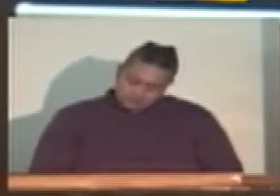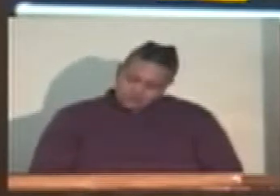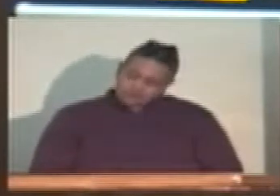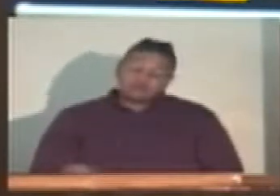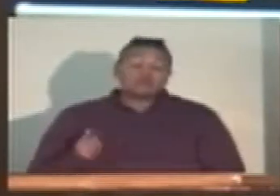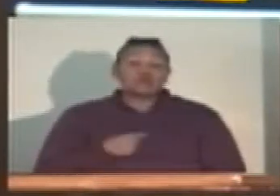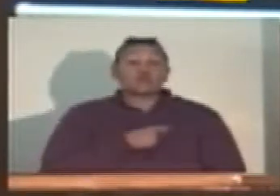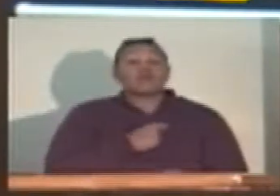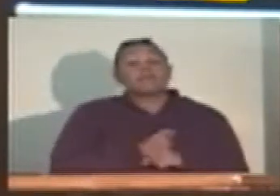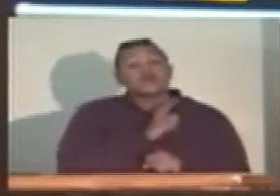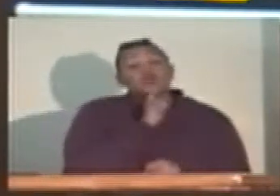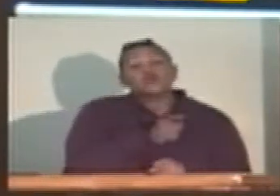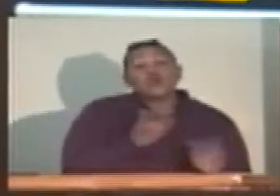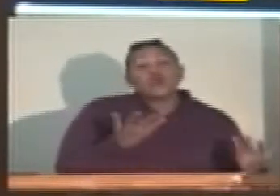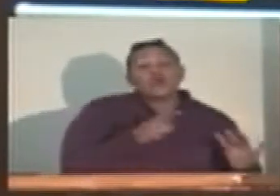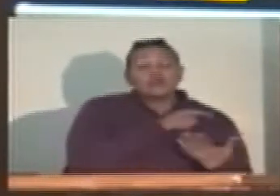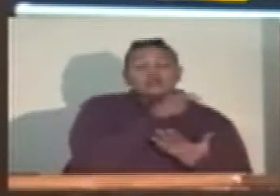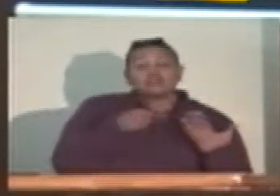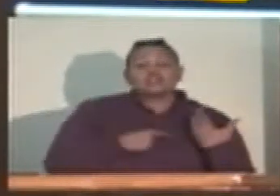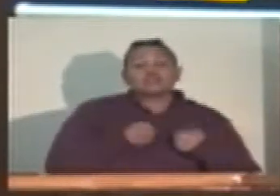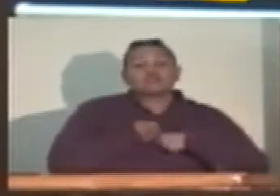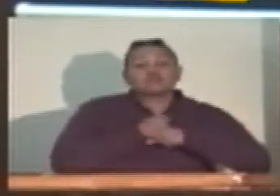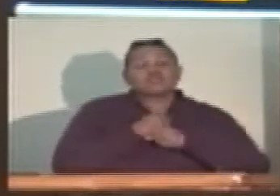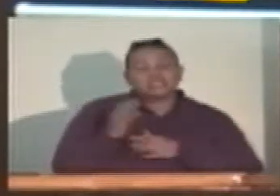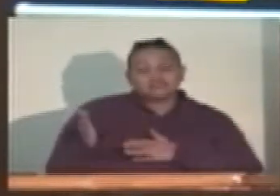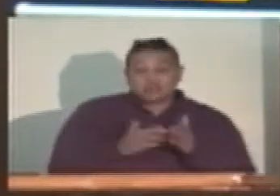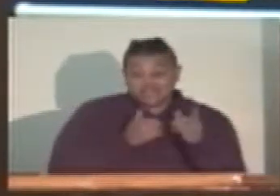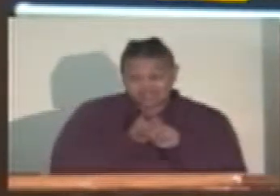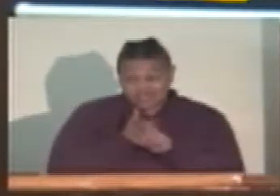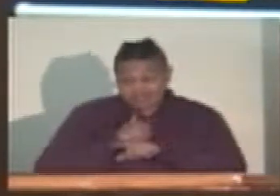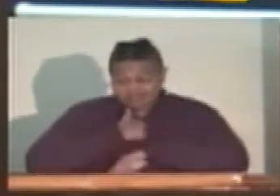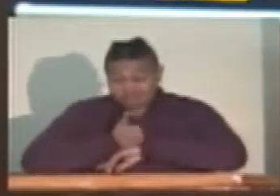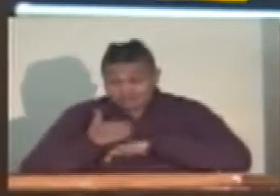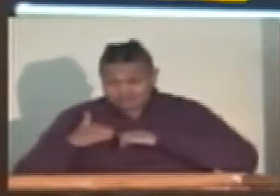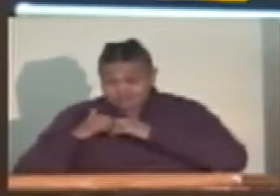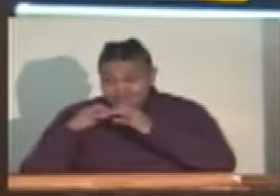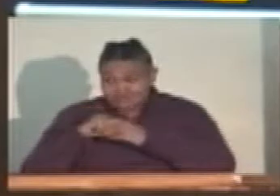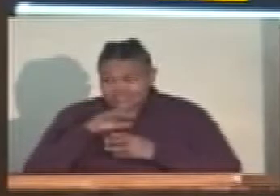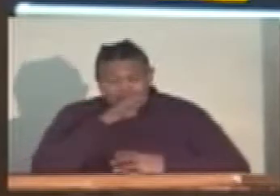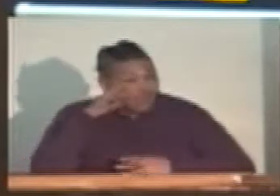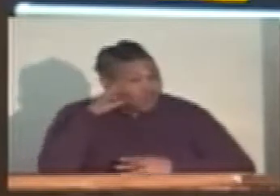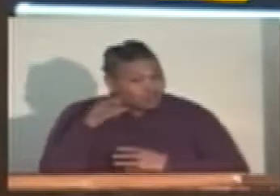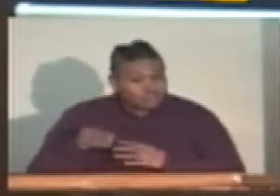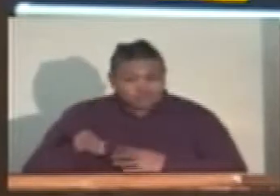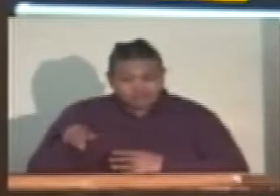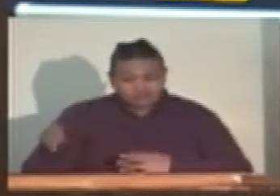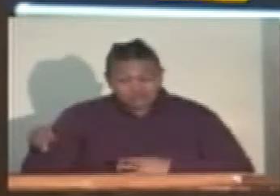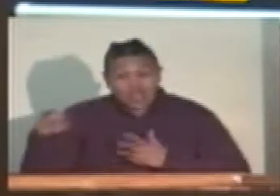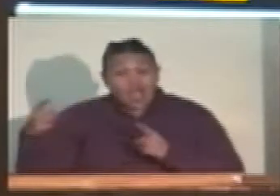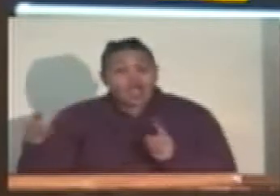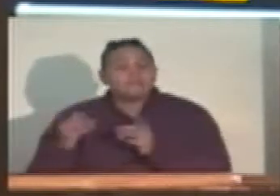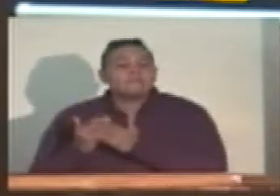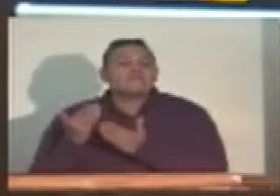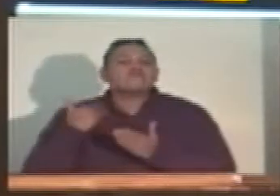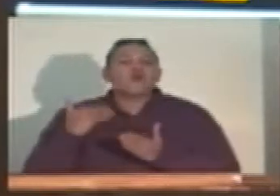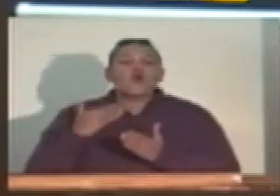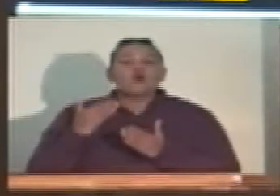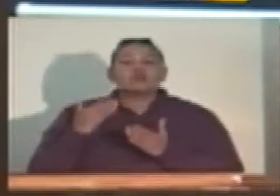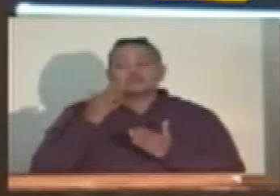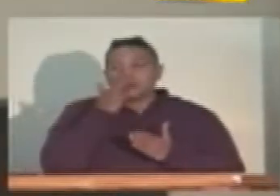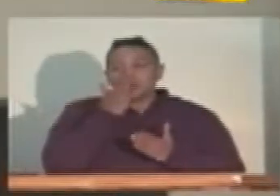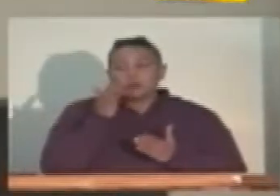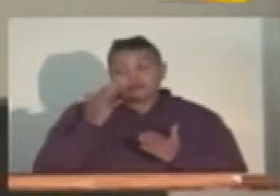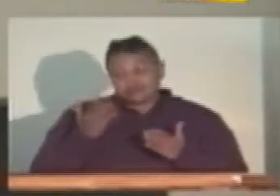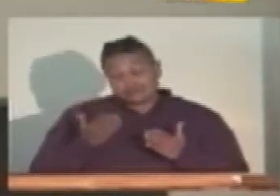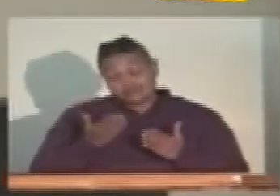We are making sure that these productive lands are put into agricultural production before the concrete